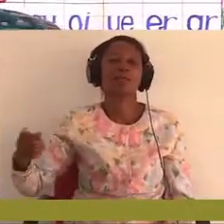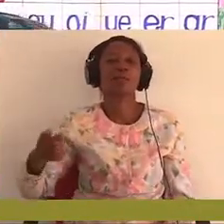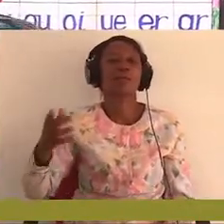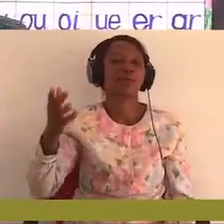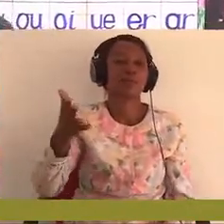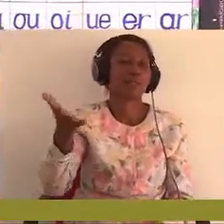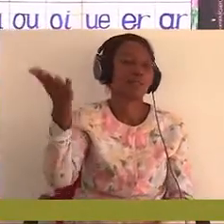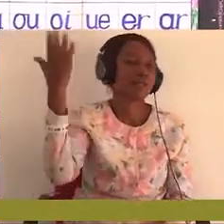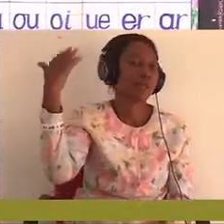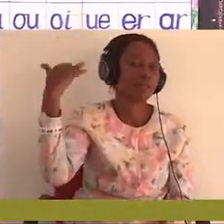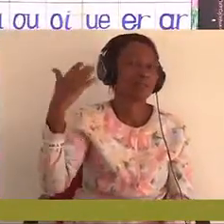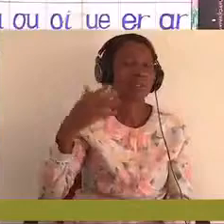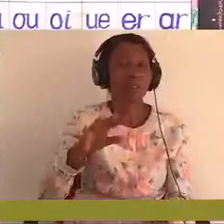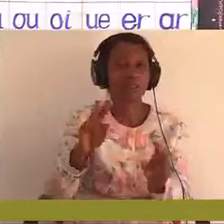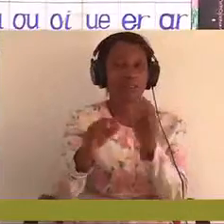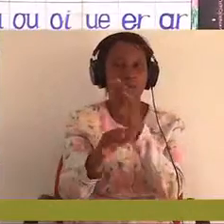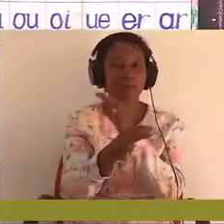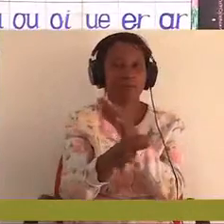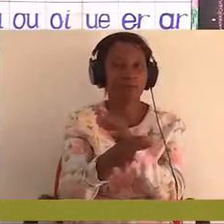Good.